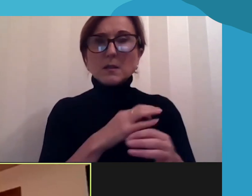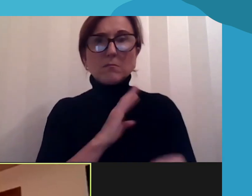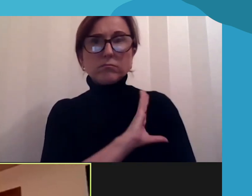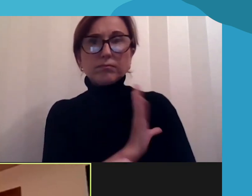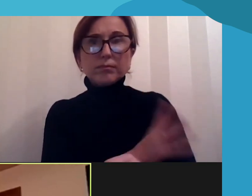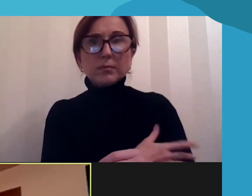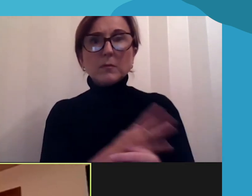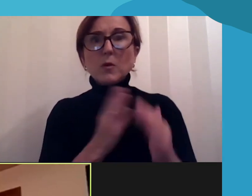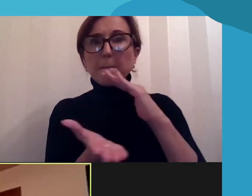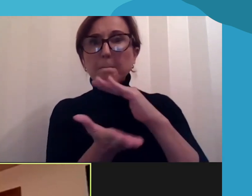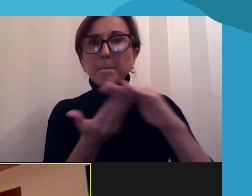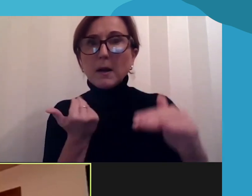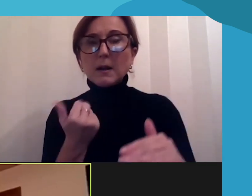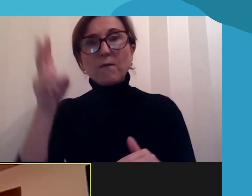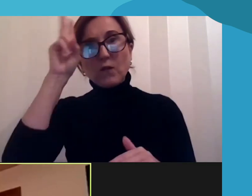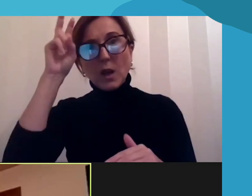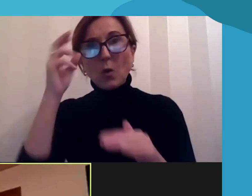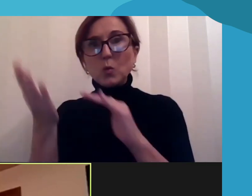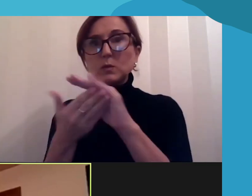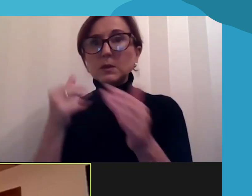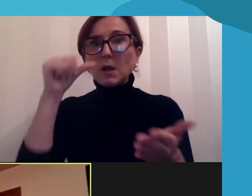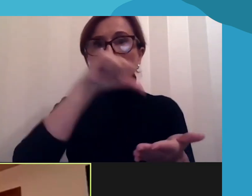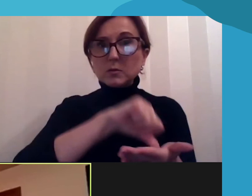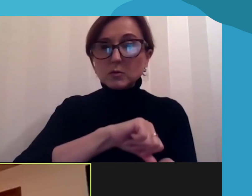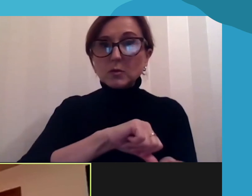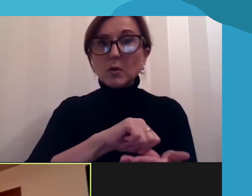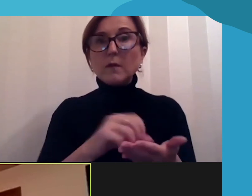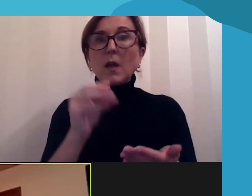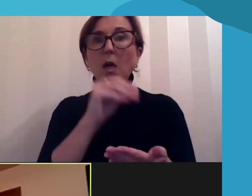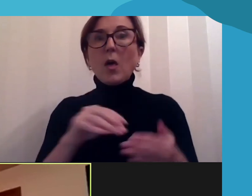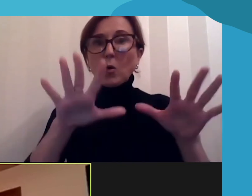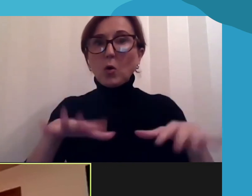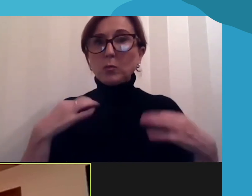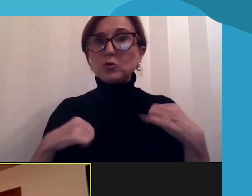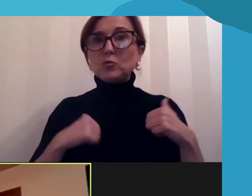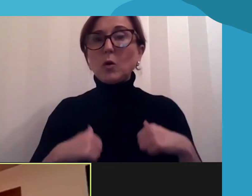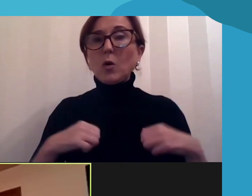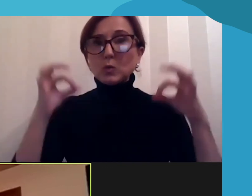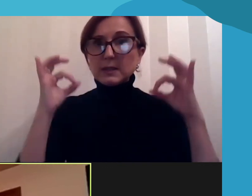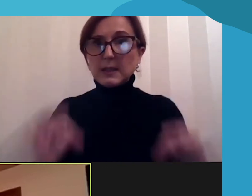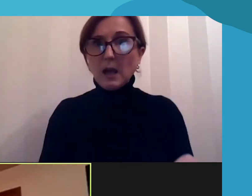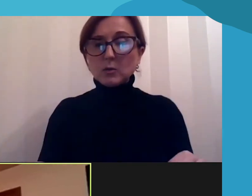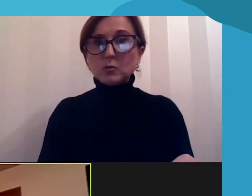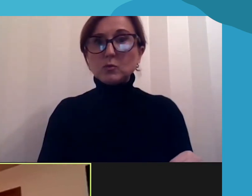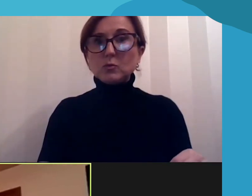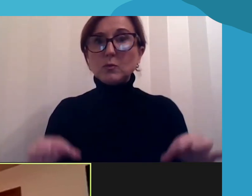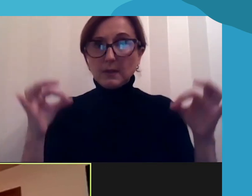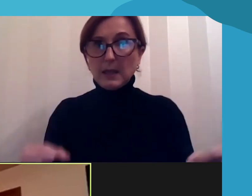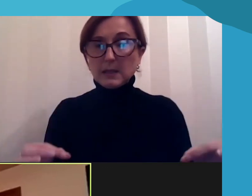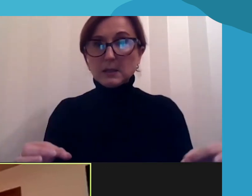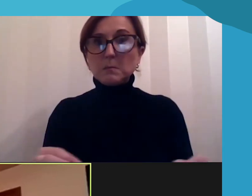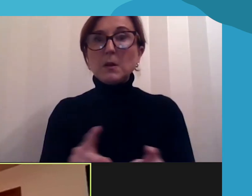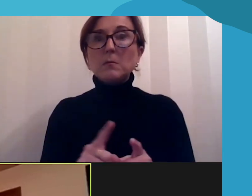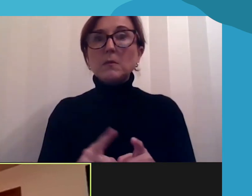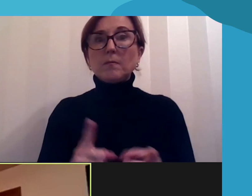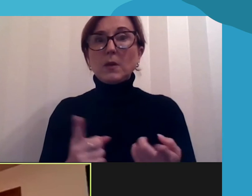implementation of this court ruling, we have really studied it thoroughly. We have invited the specialists,